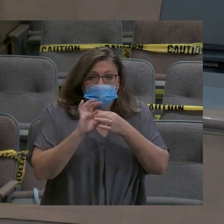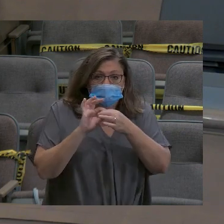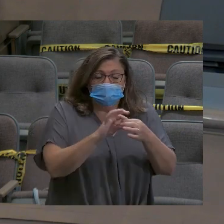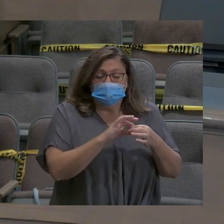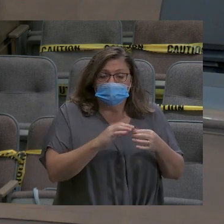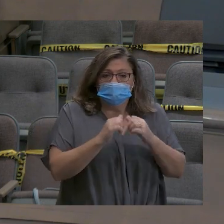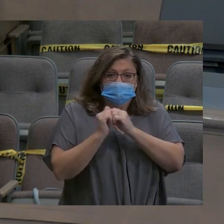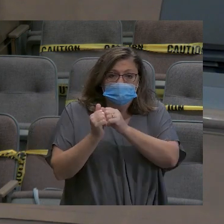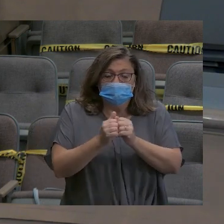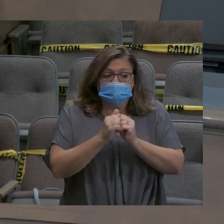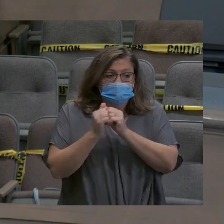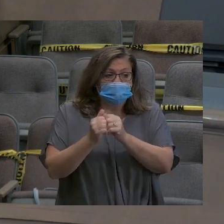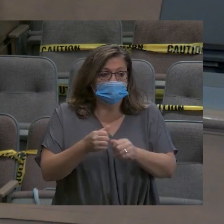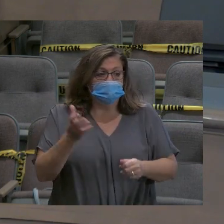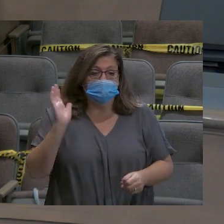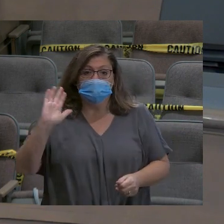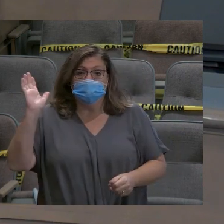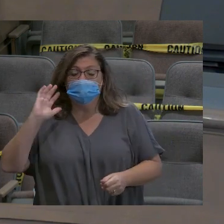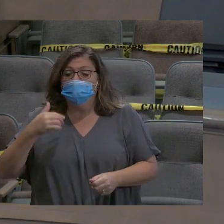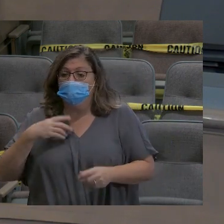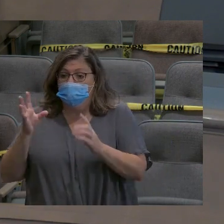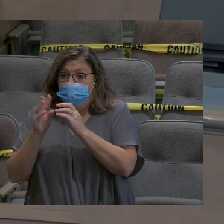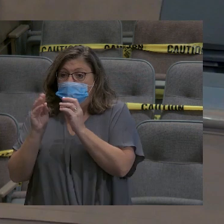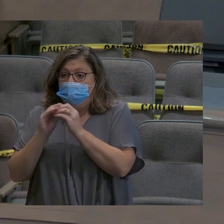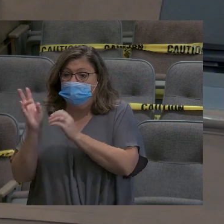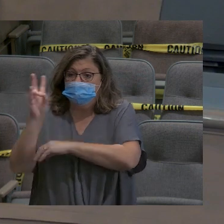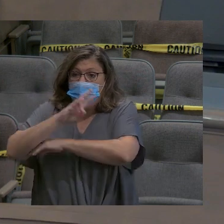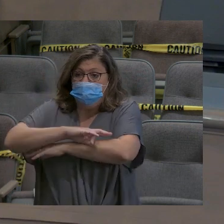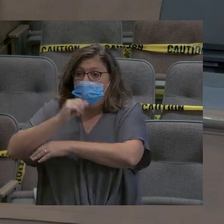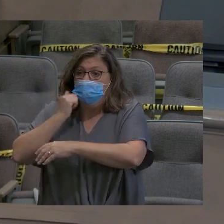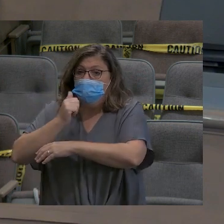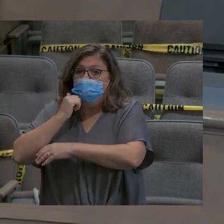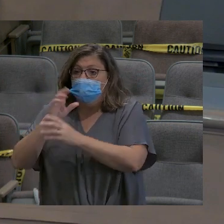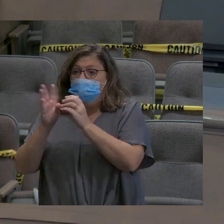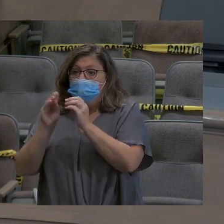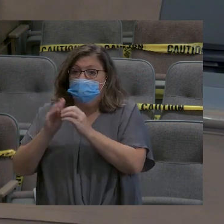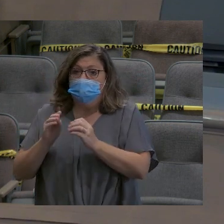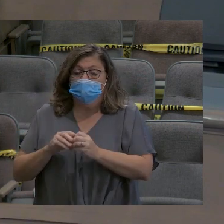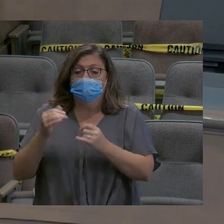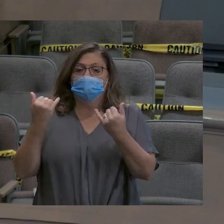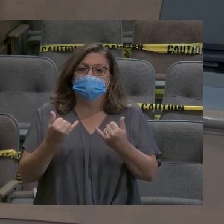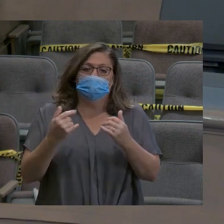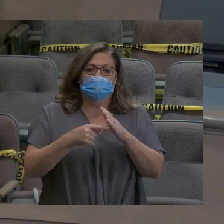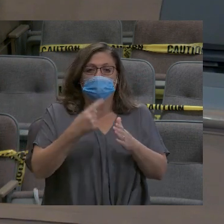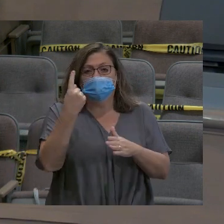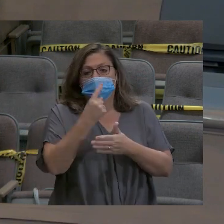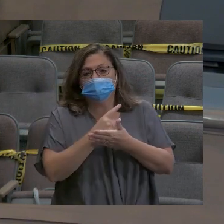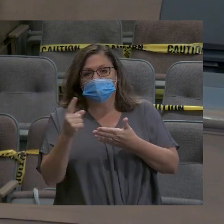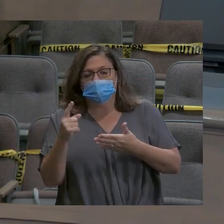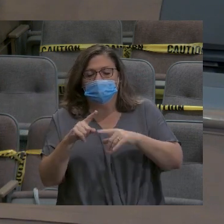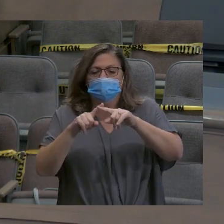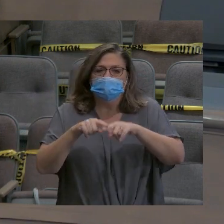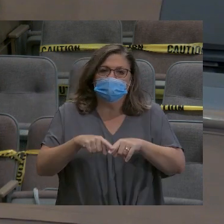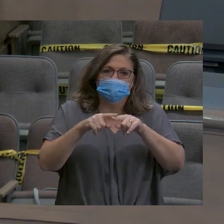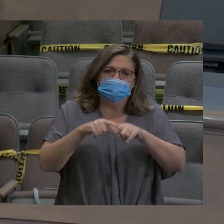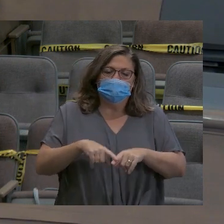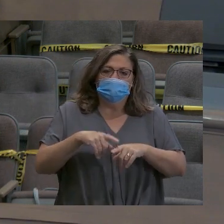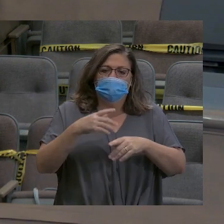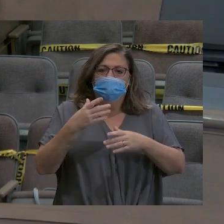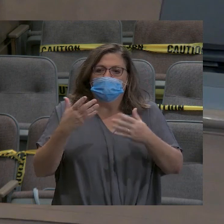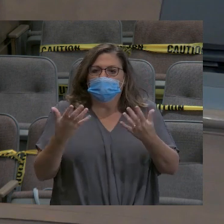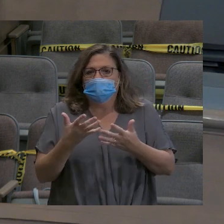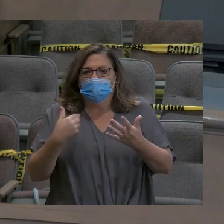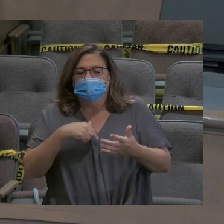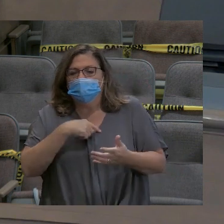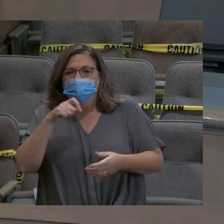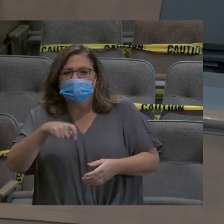days a week. Now we're meeting once to twice a week via teleconference, depending on the need to respond and where